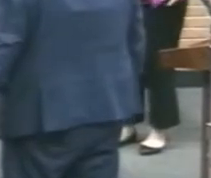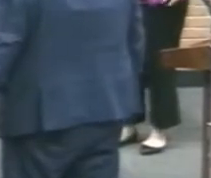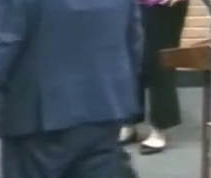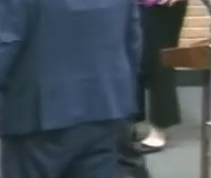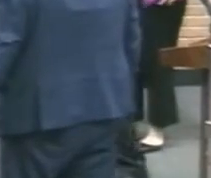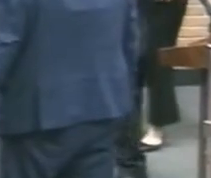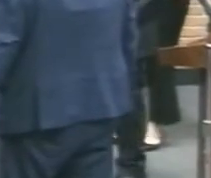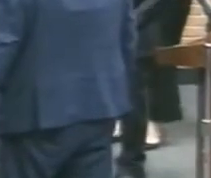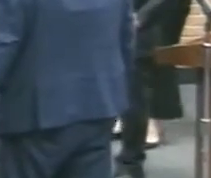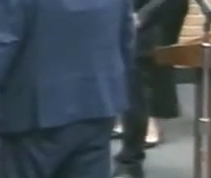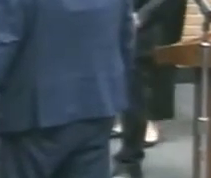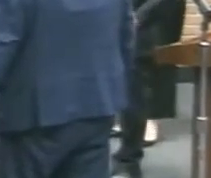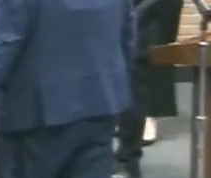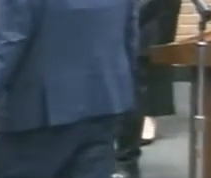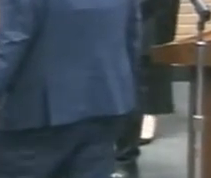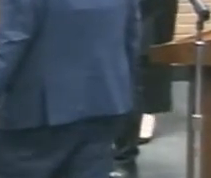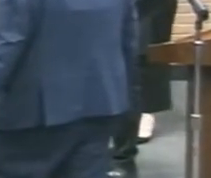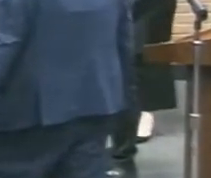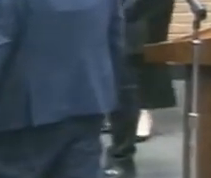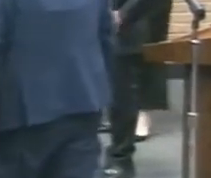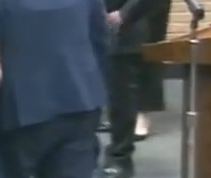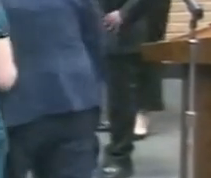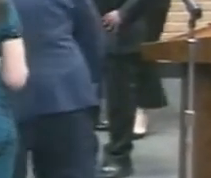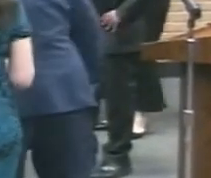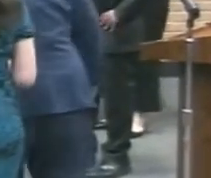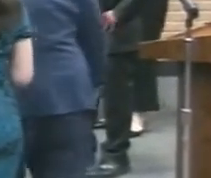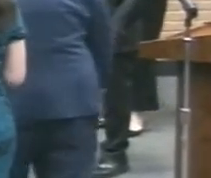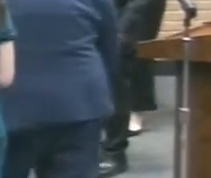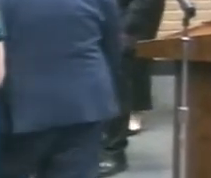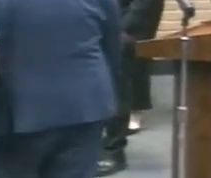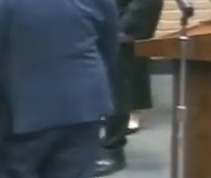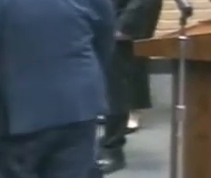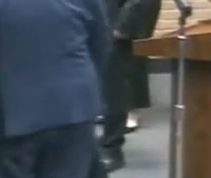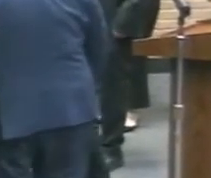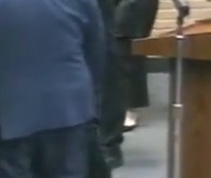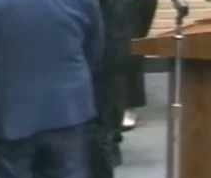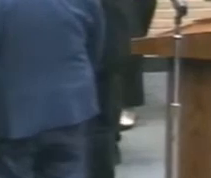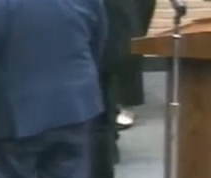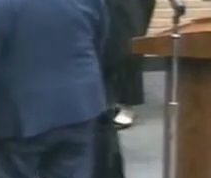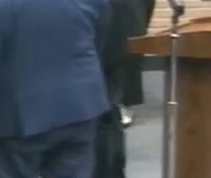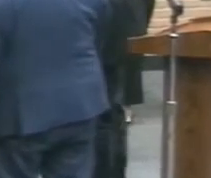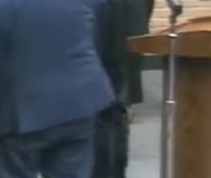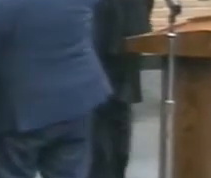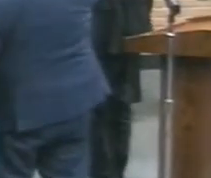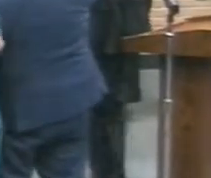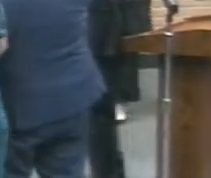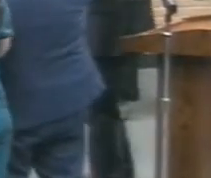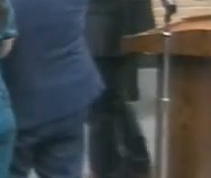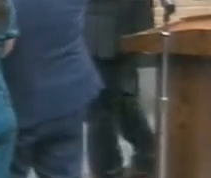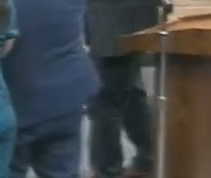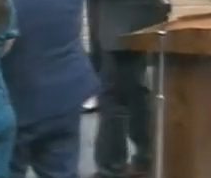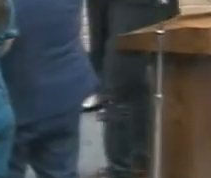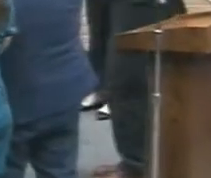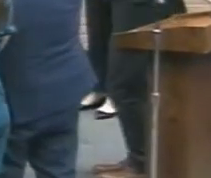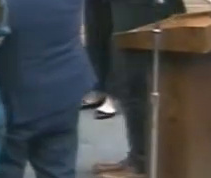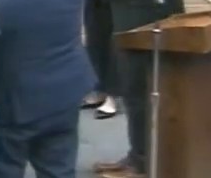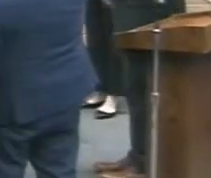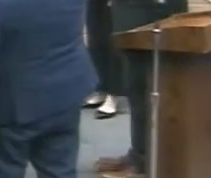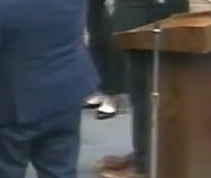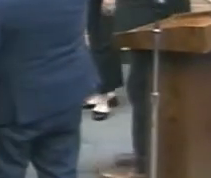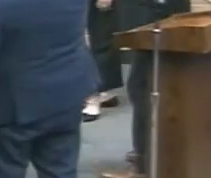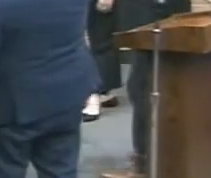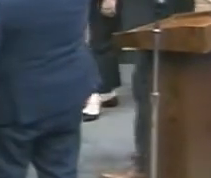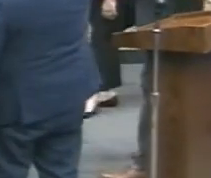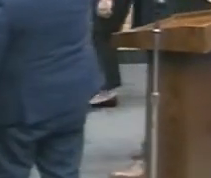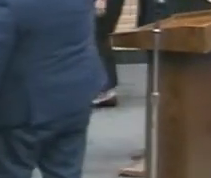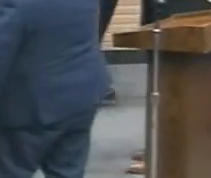Being a town engineer, it's been, I've been doing it a year now, so. Well, you're doing personnel. Yeah. Well, I had it in my previous position.